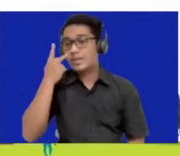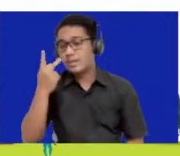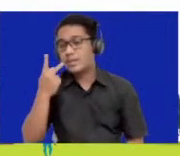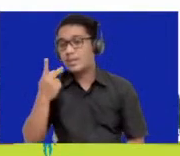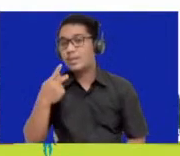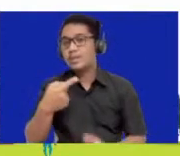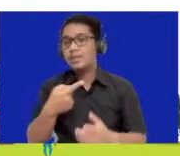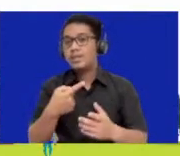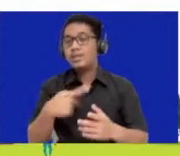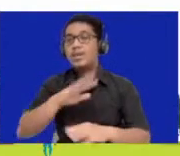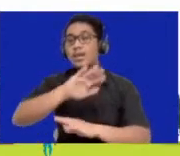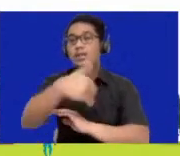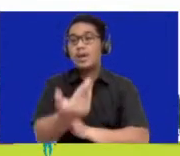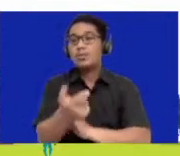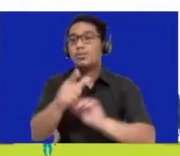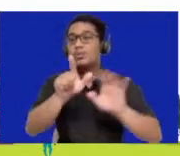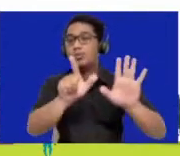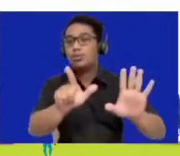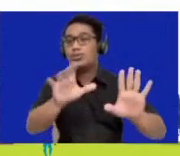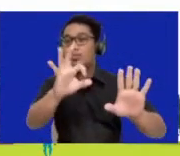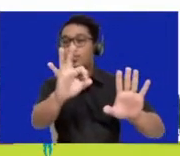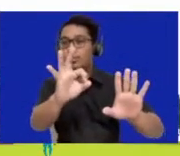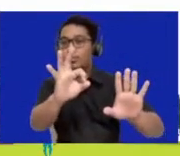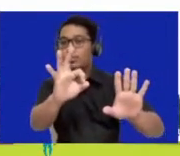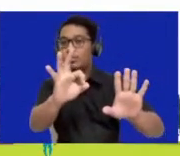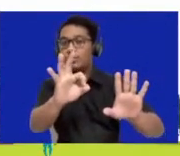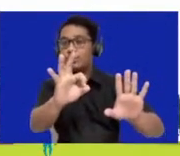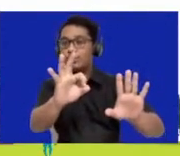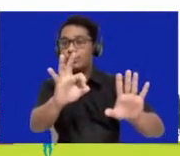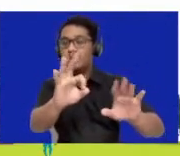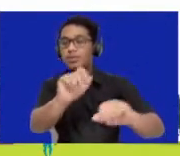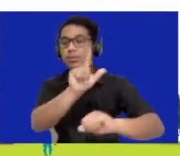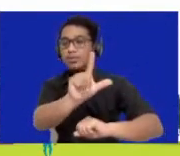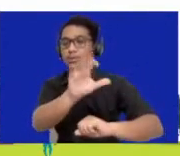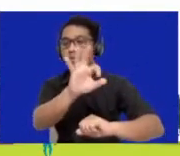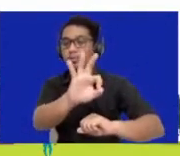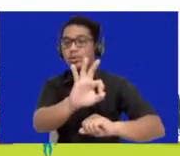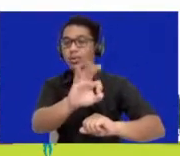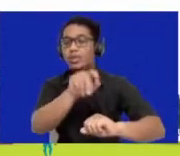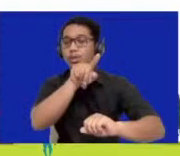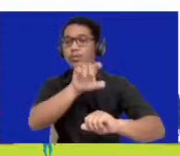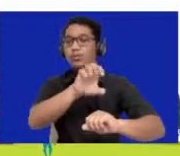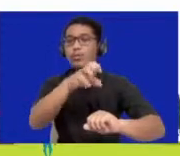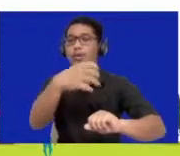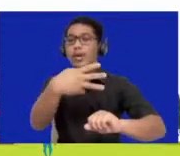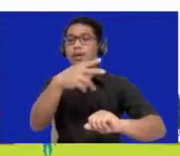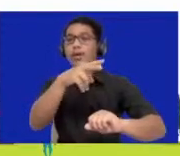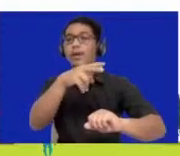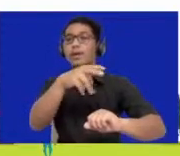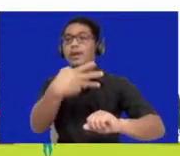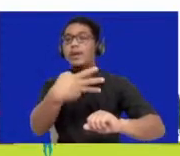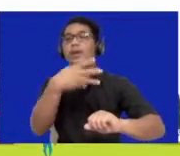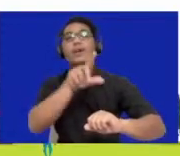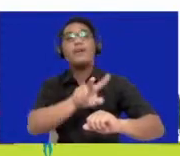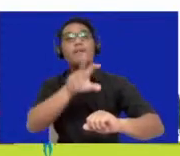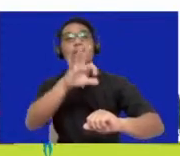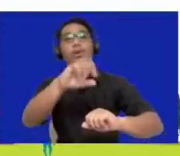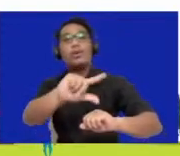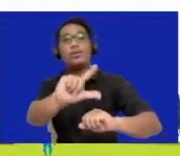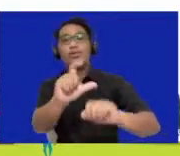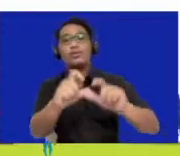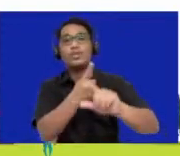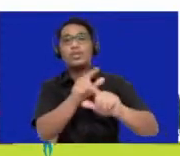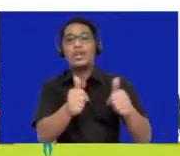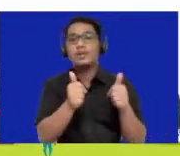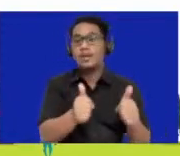disaster management evolution. We were not independent in that time. There was a zero management